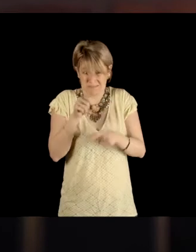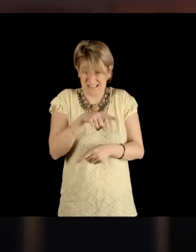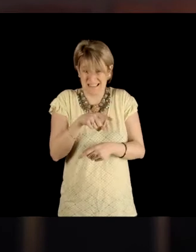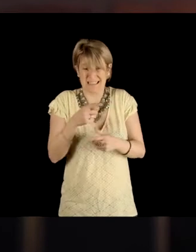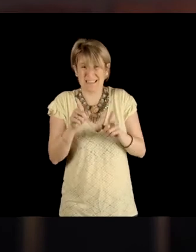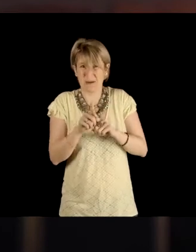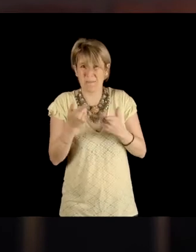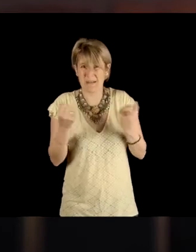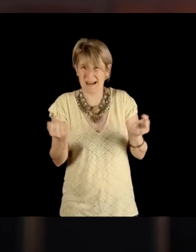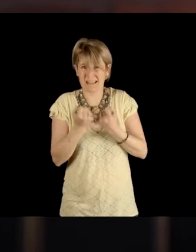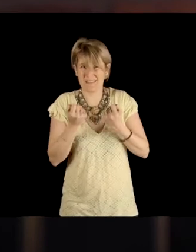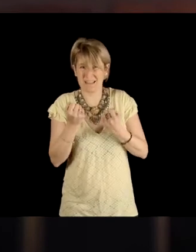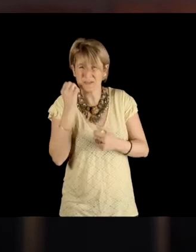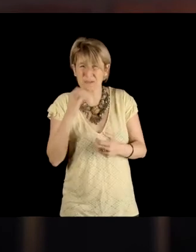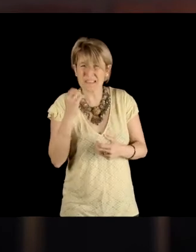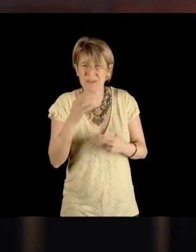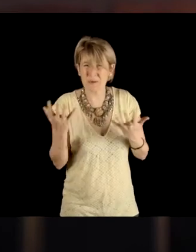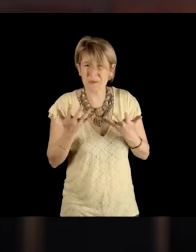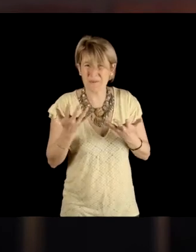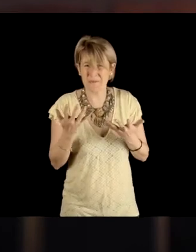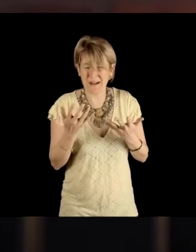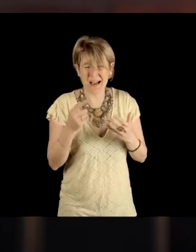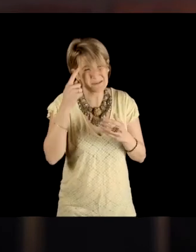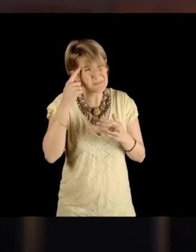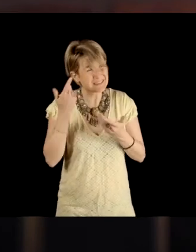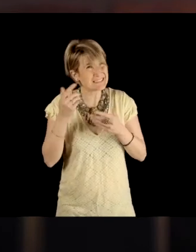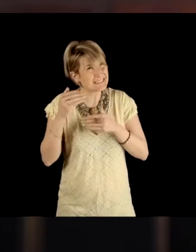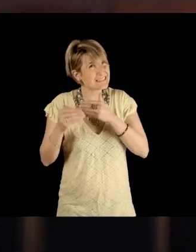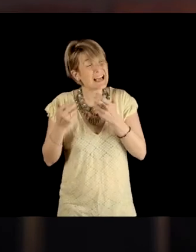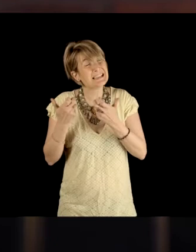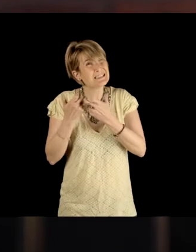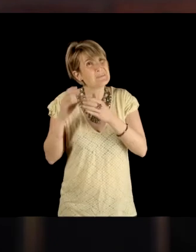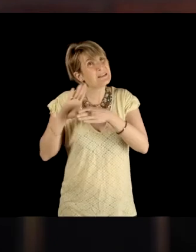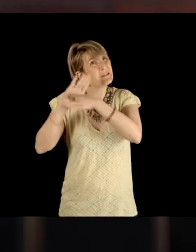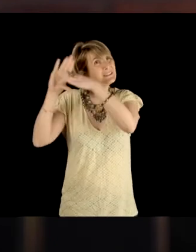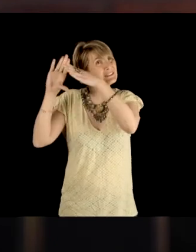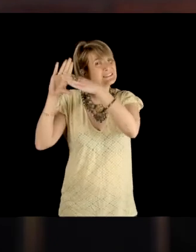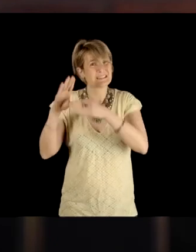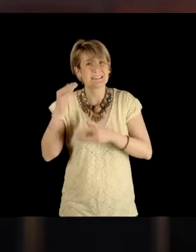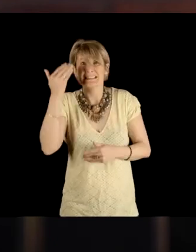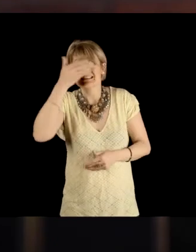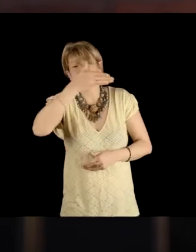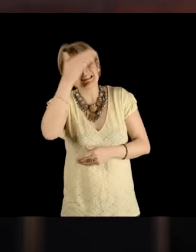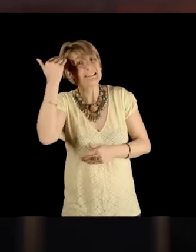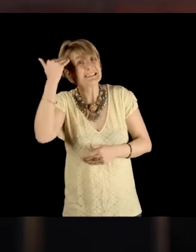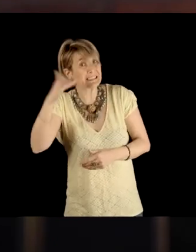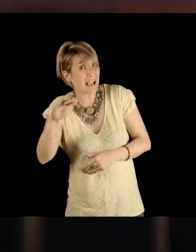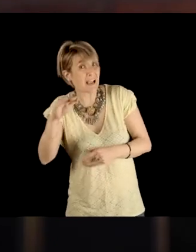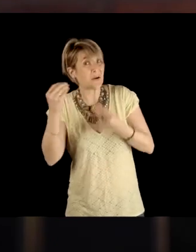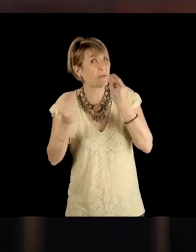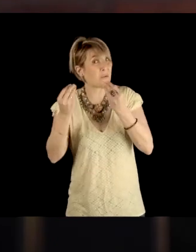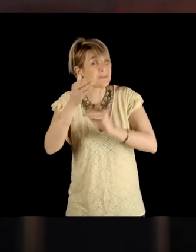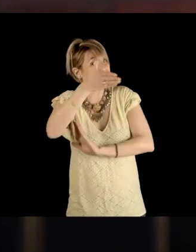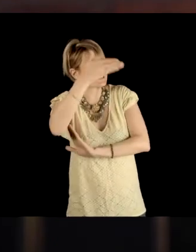Imagine something that you have forgotten during daytime, or you did not complete it during daytime. It creates a certain level